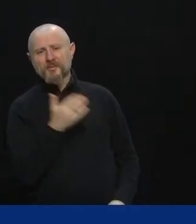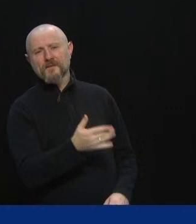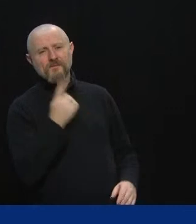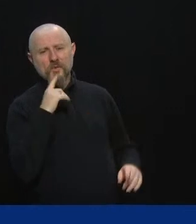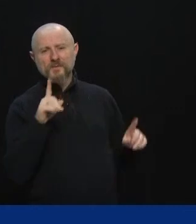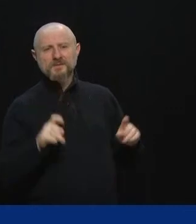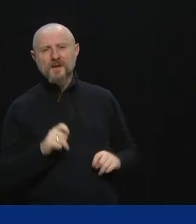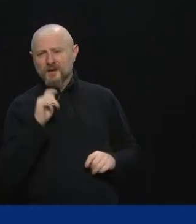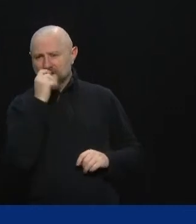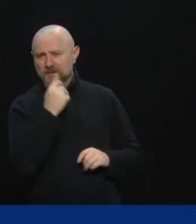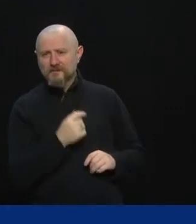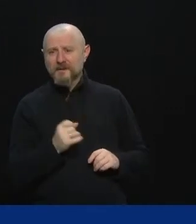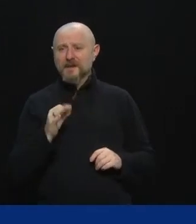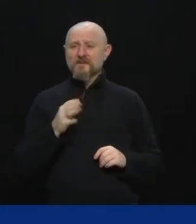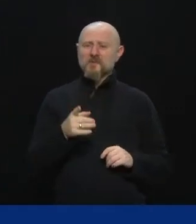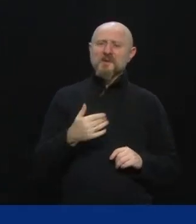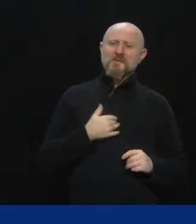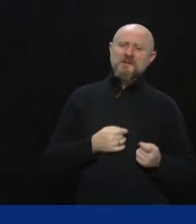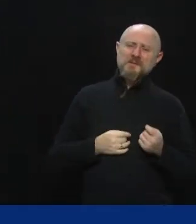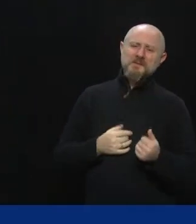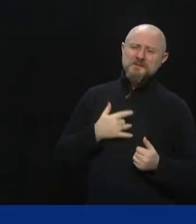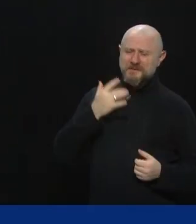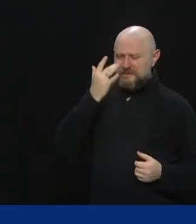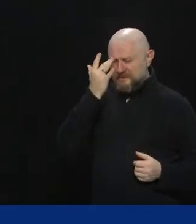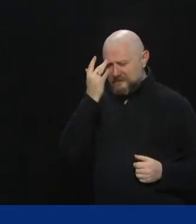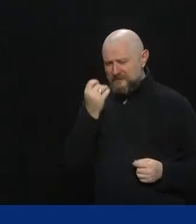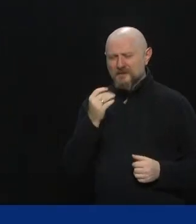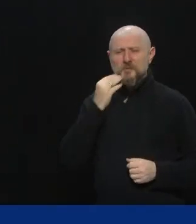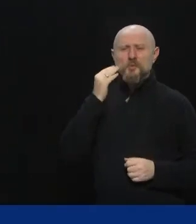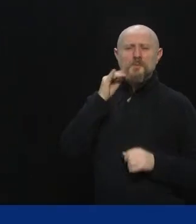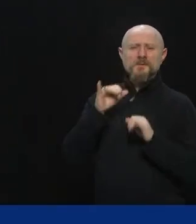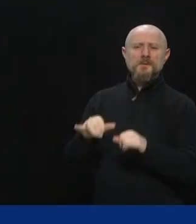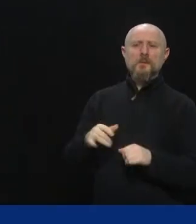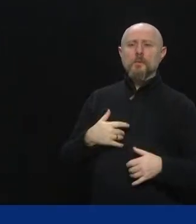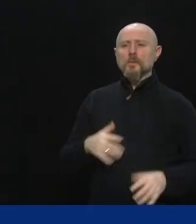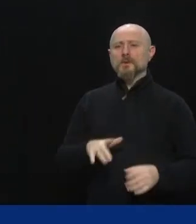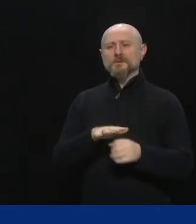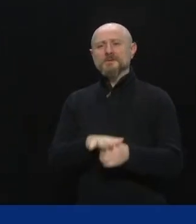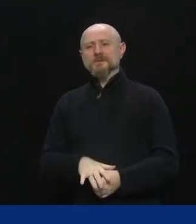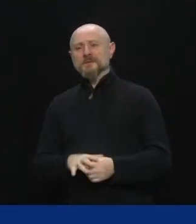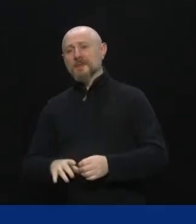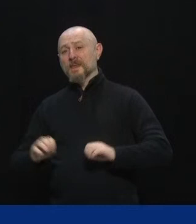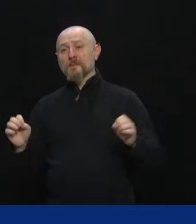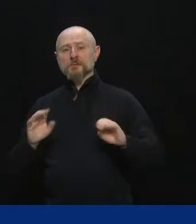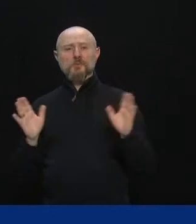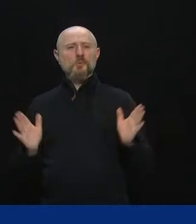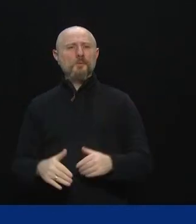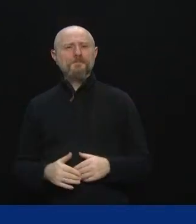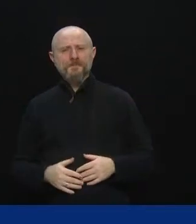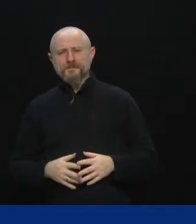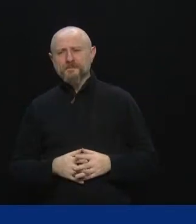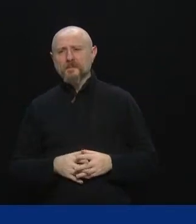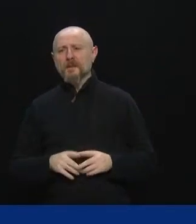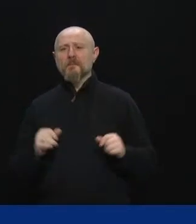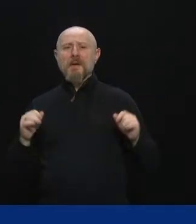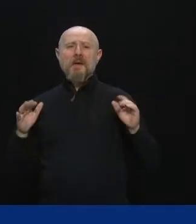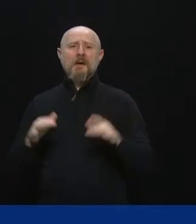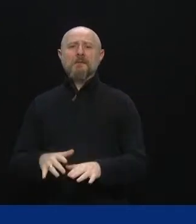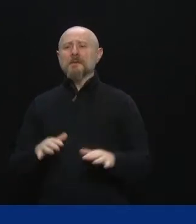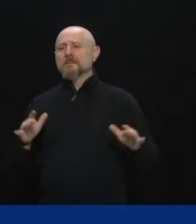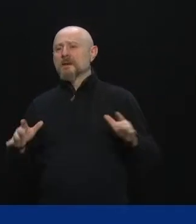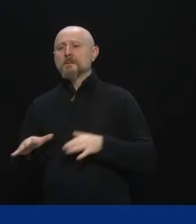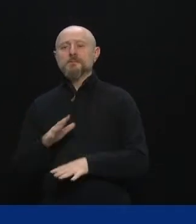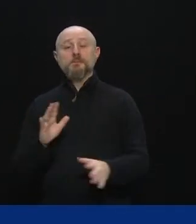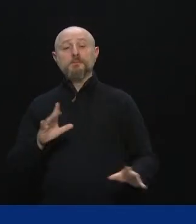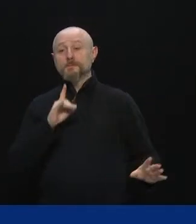have mild symptoms, but look at the stress this is putting on the systems that cannot handle any more stress, to have people occupying space in emergency rooms. So help us get the